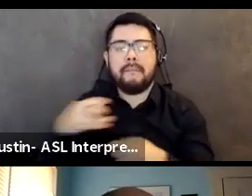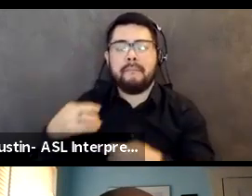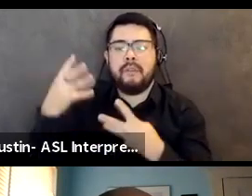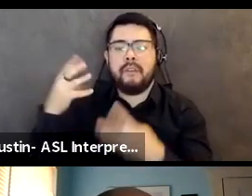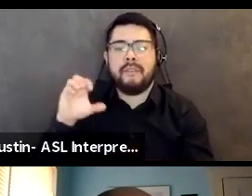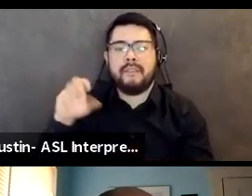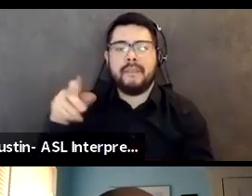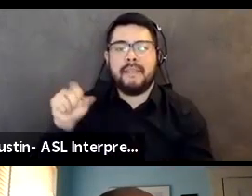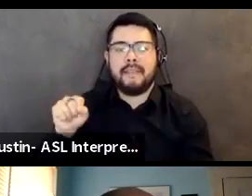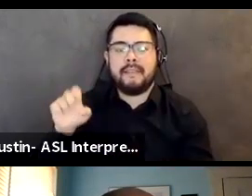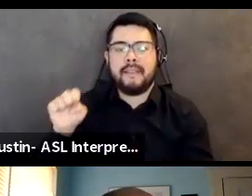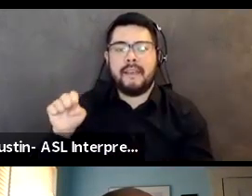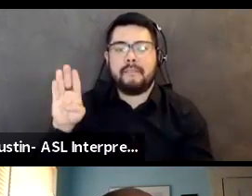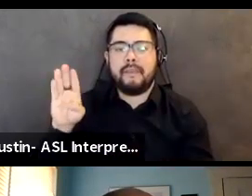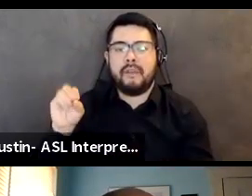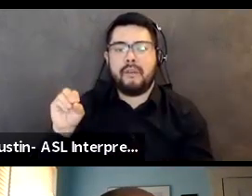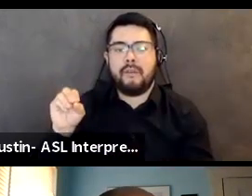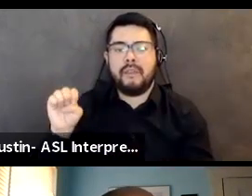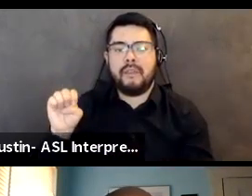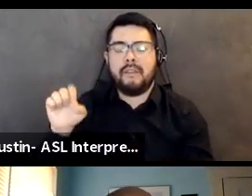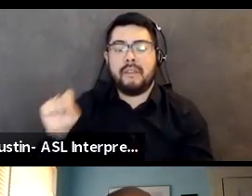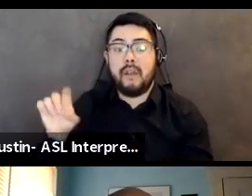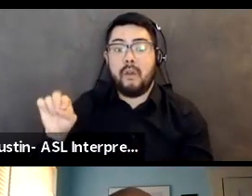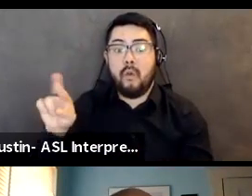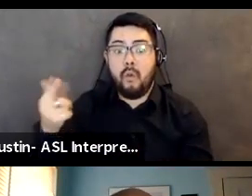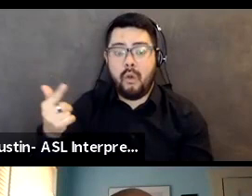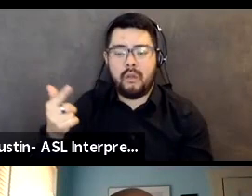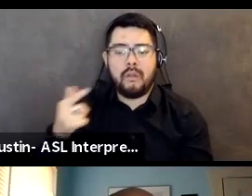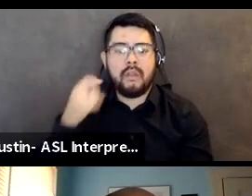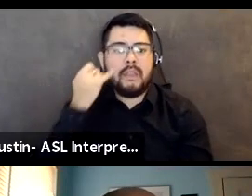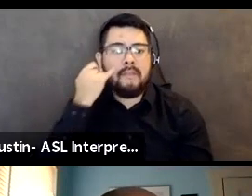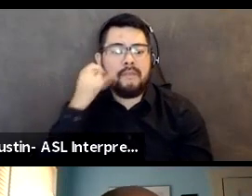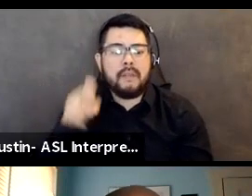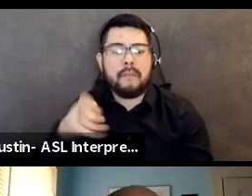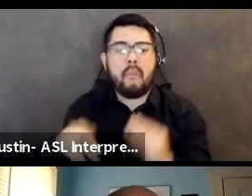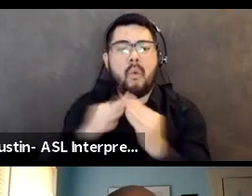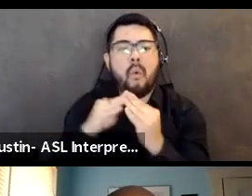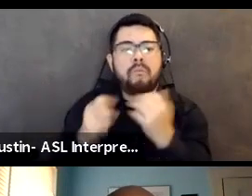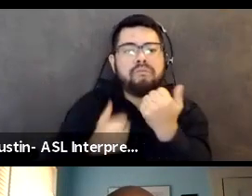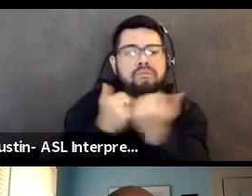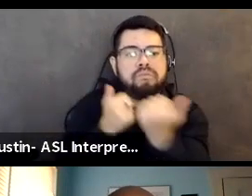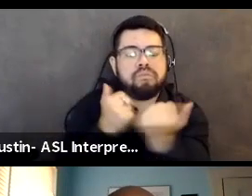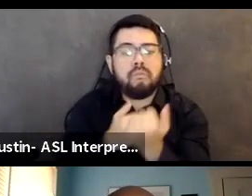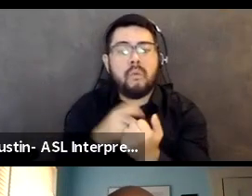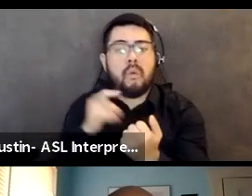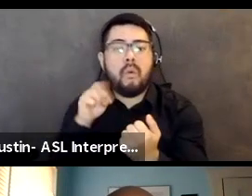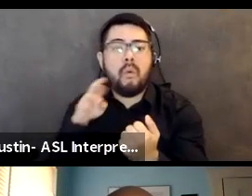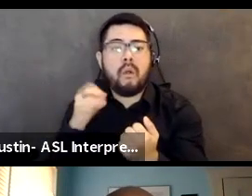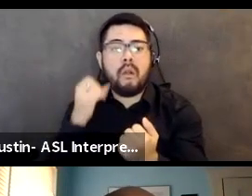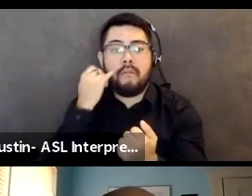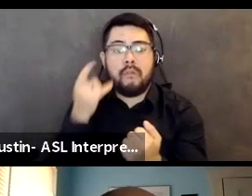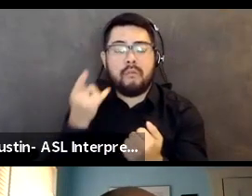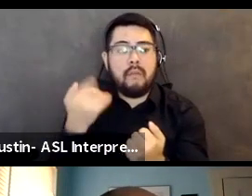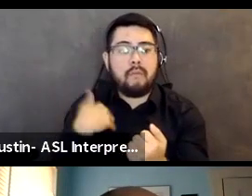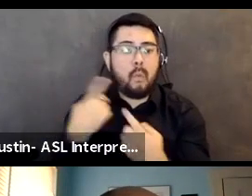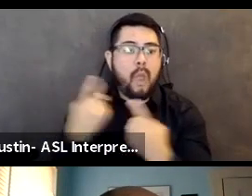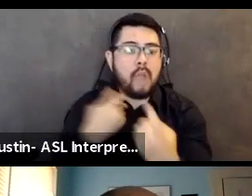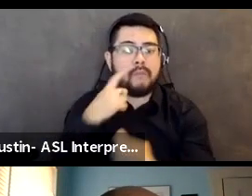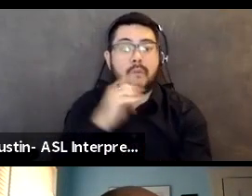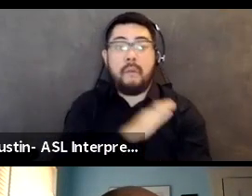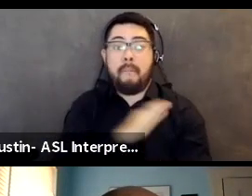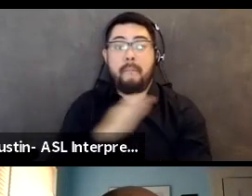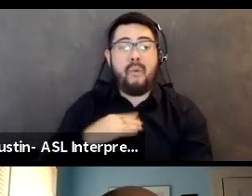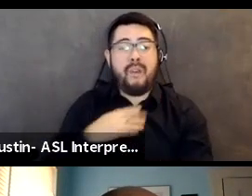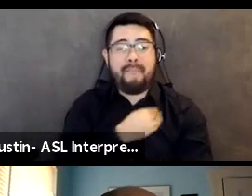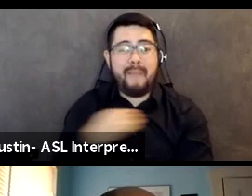cpsboe.org if you want to see assistance or want to meet with the board member during office hours we encourage you to